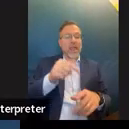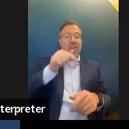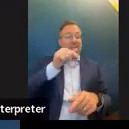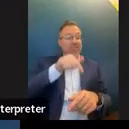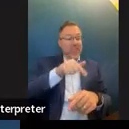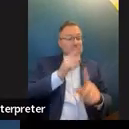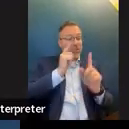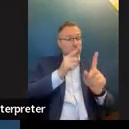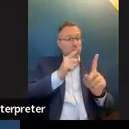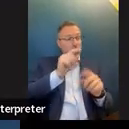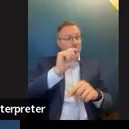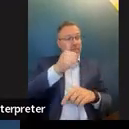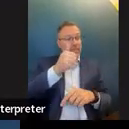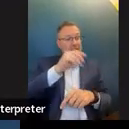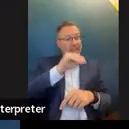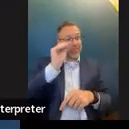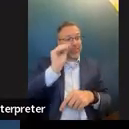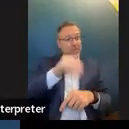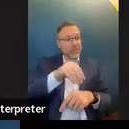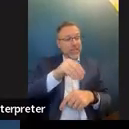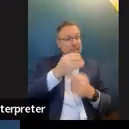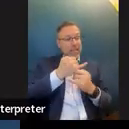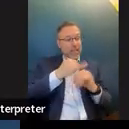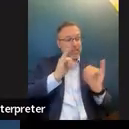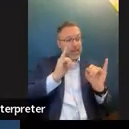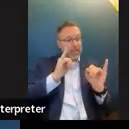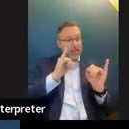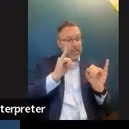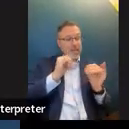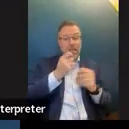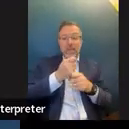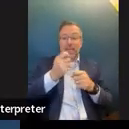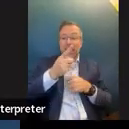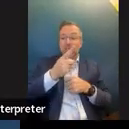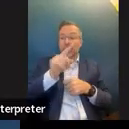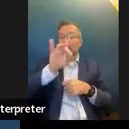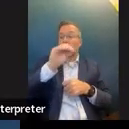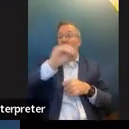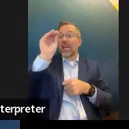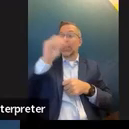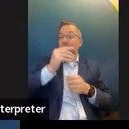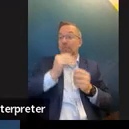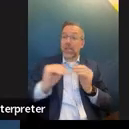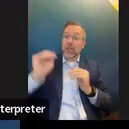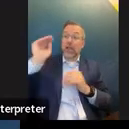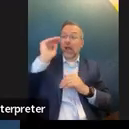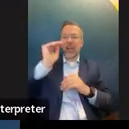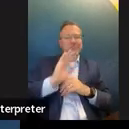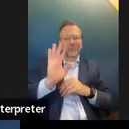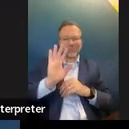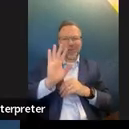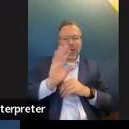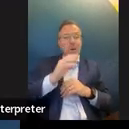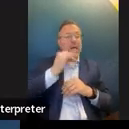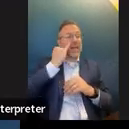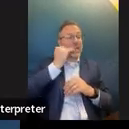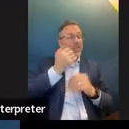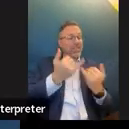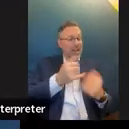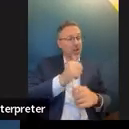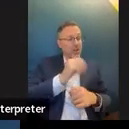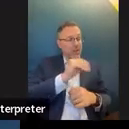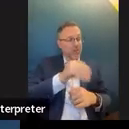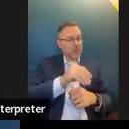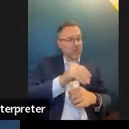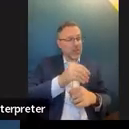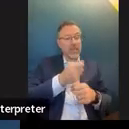wouldn't bump them up to 80%, right? I would say, I would make the goal maybe for 20% or 30% independence.